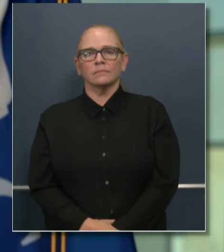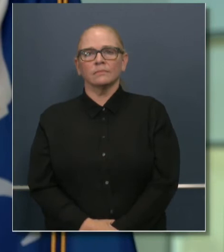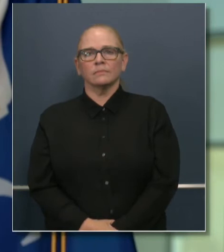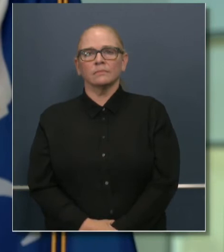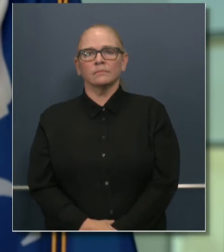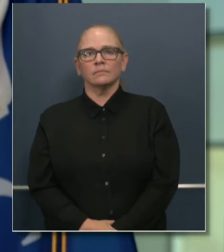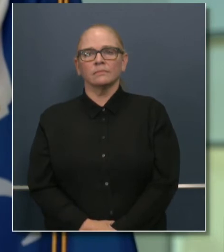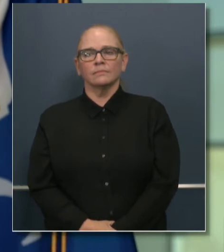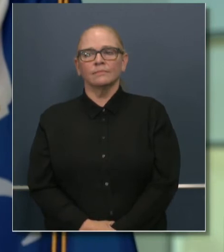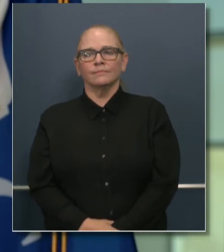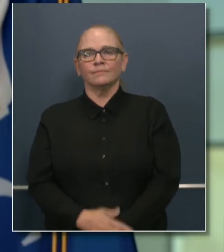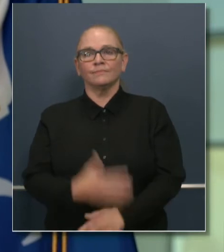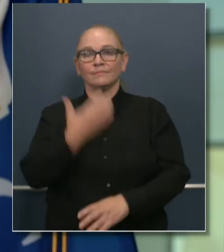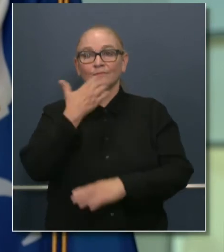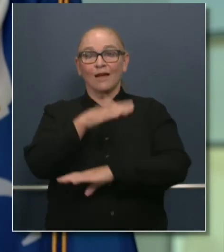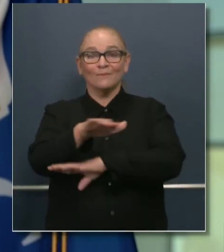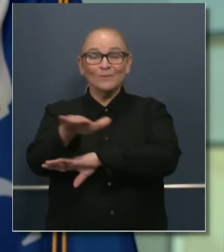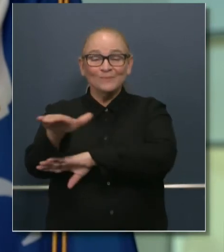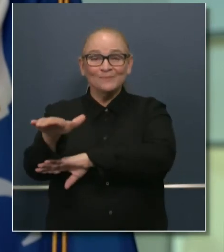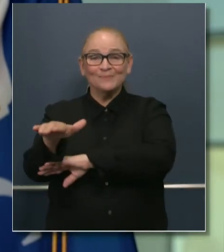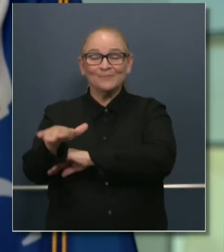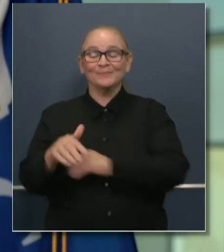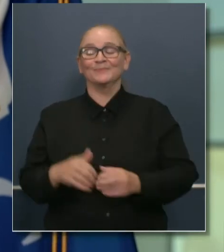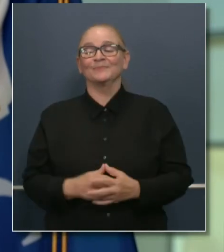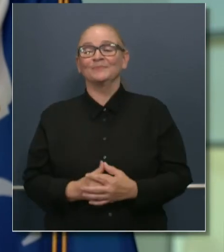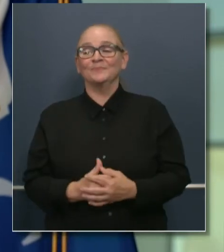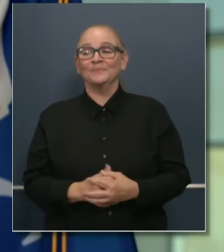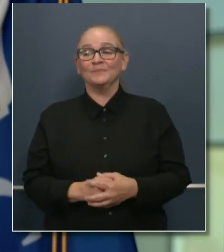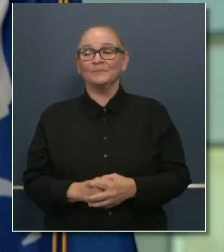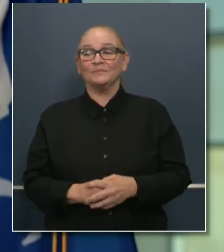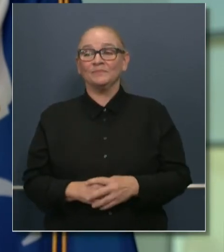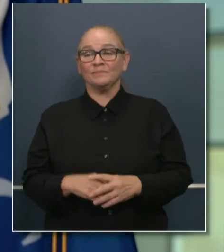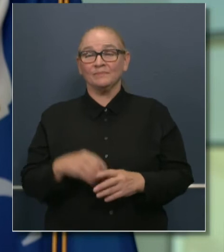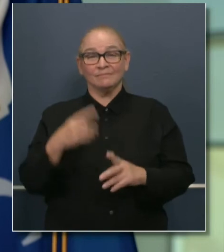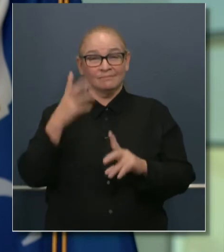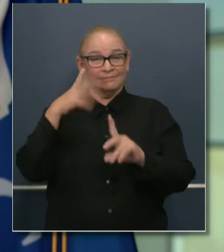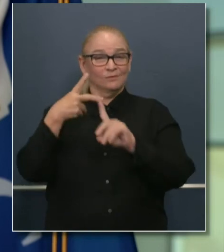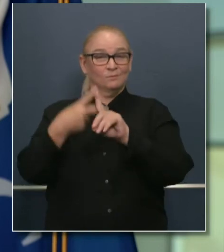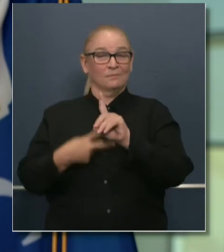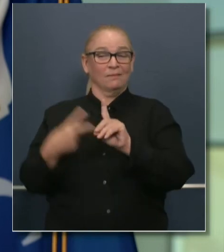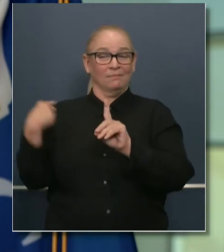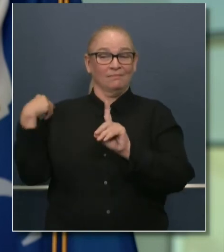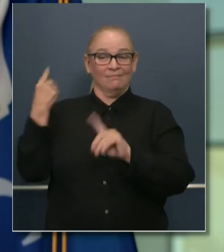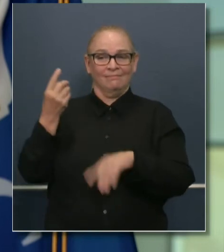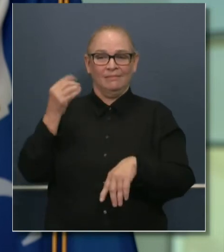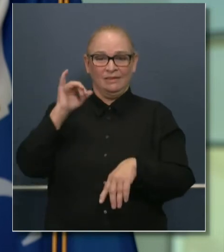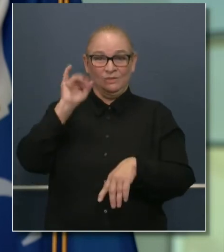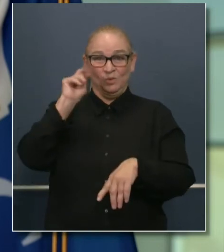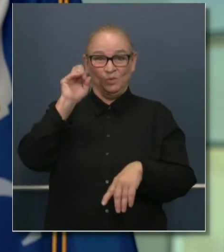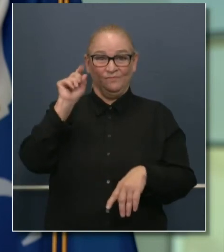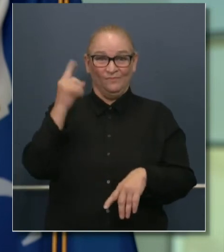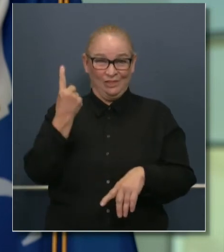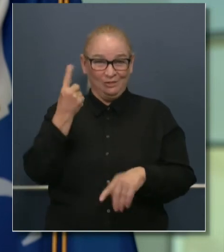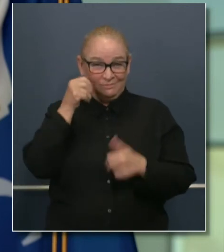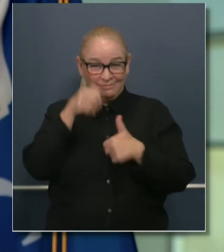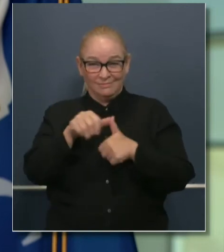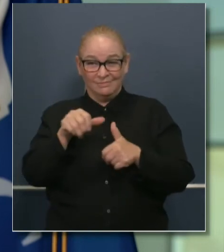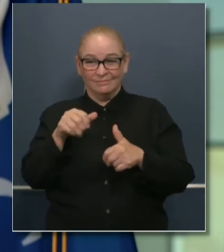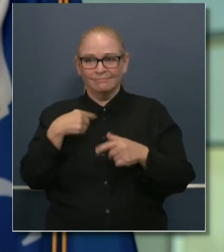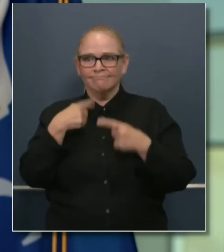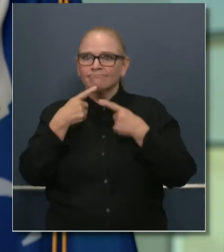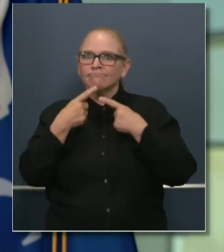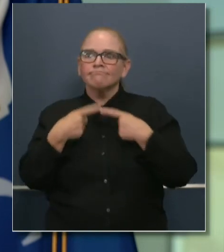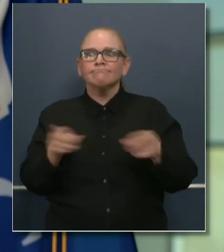Well, good afternoon. A couple of months back, in fact, on June 1st, we announced with some urgency our concerns